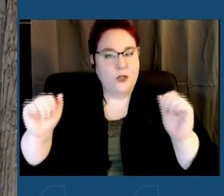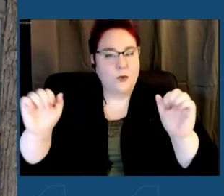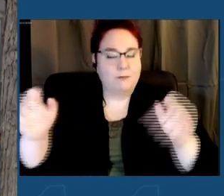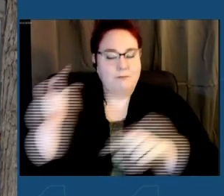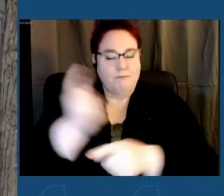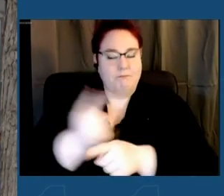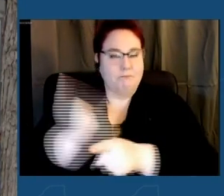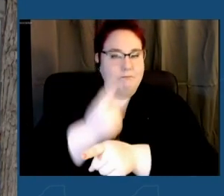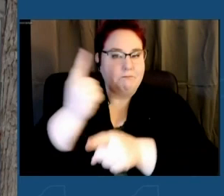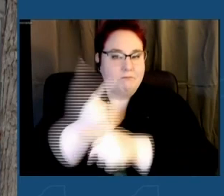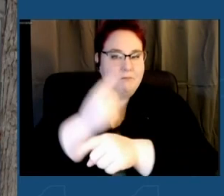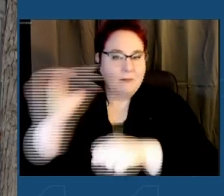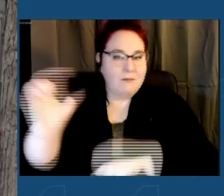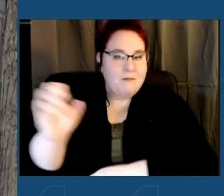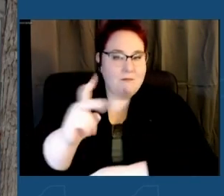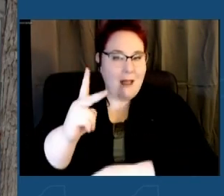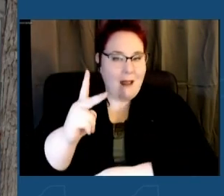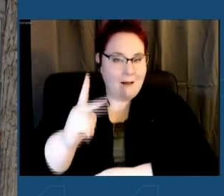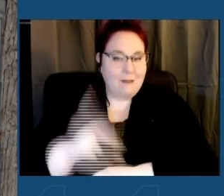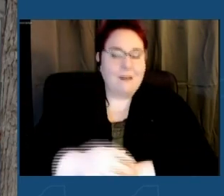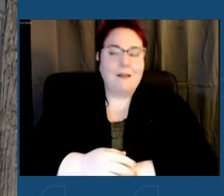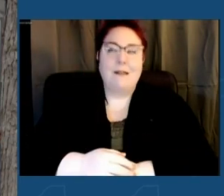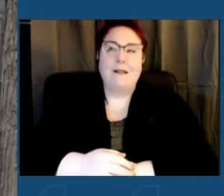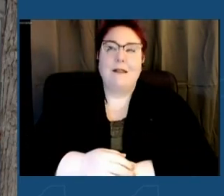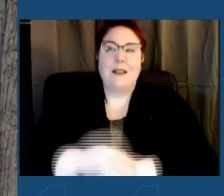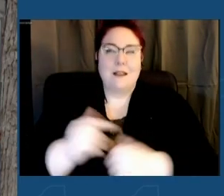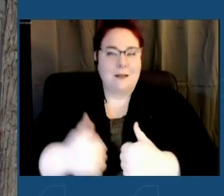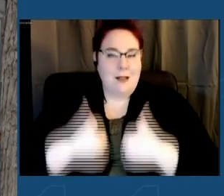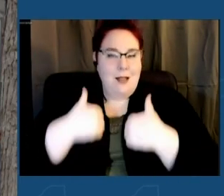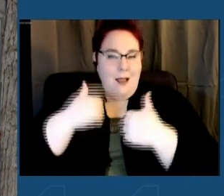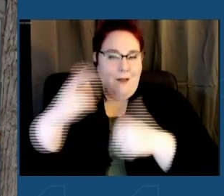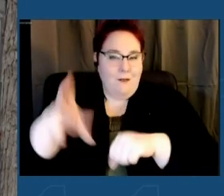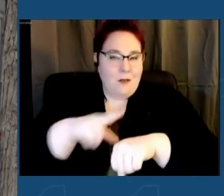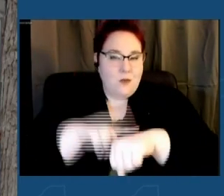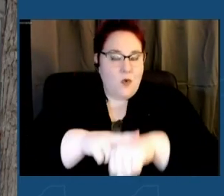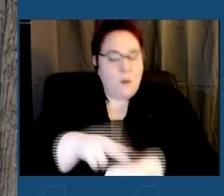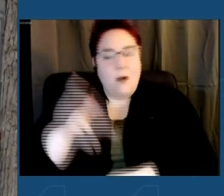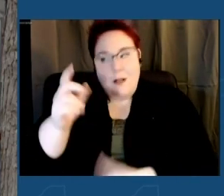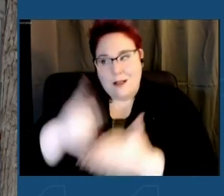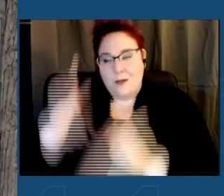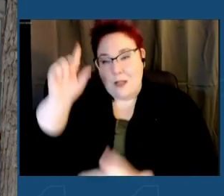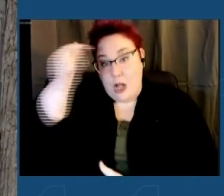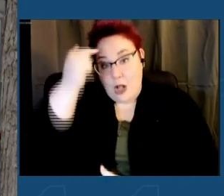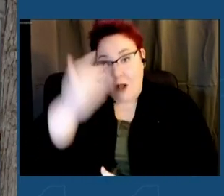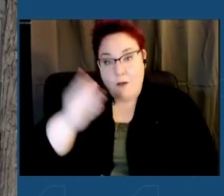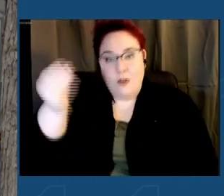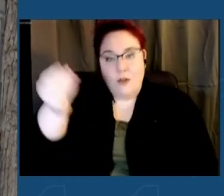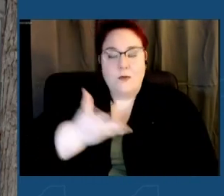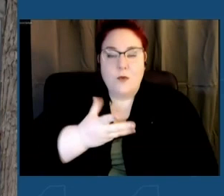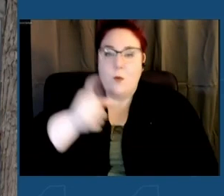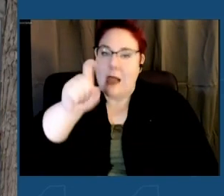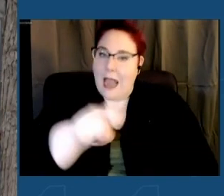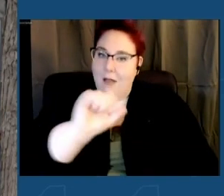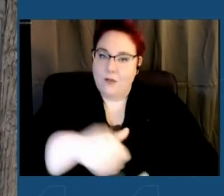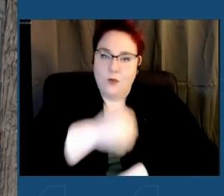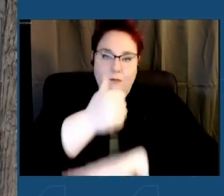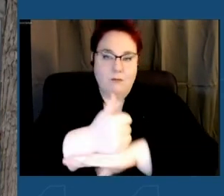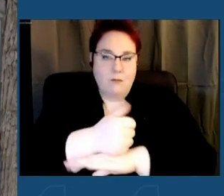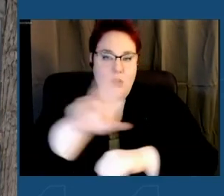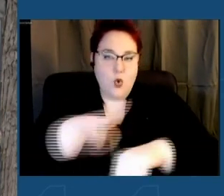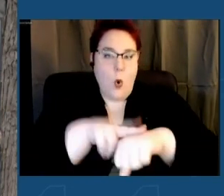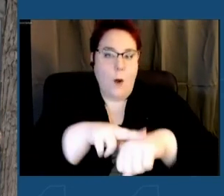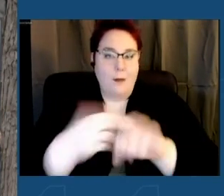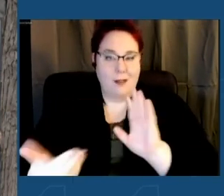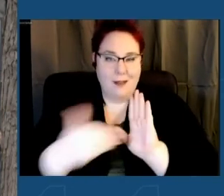governor told us that morning when we met. We must reestablish normalcy. We cannot let them affect the way we